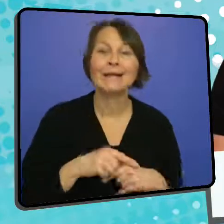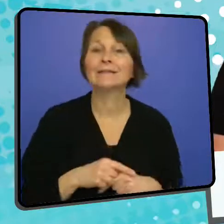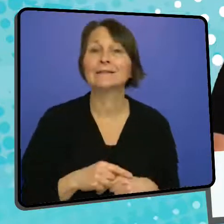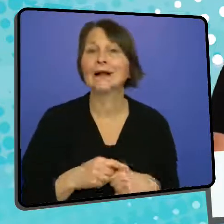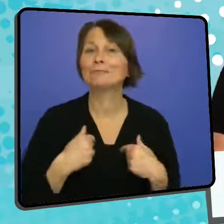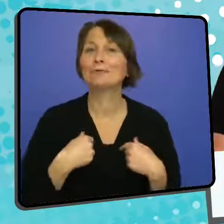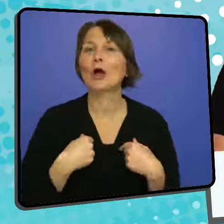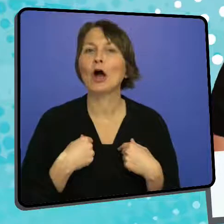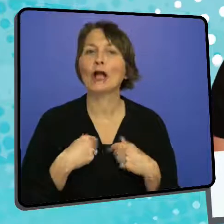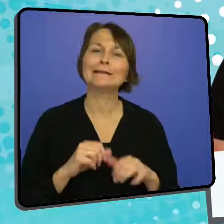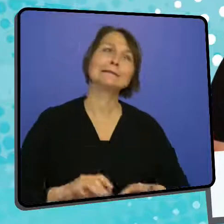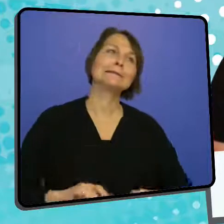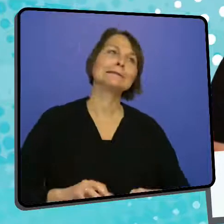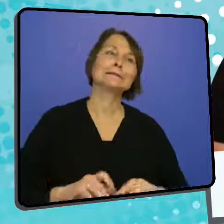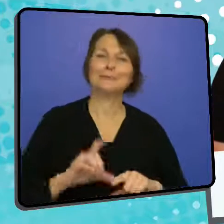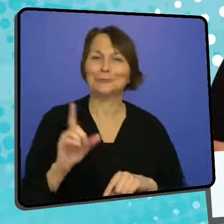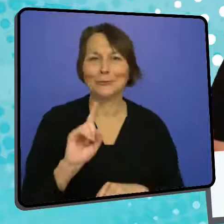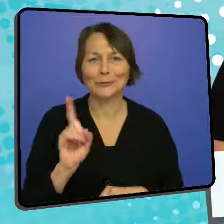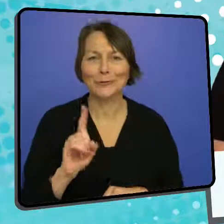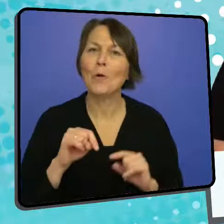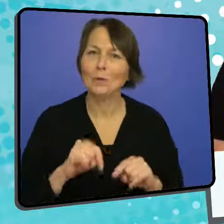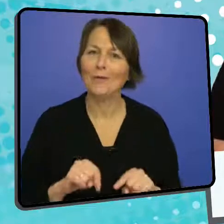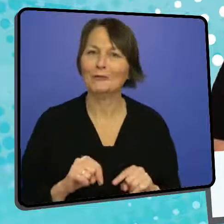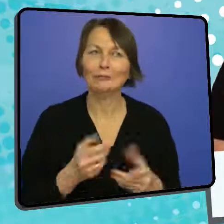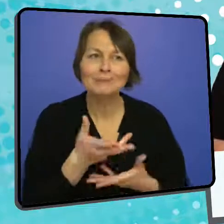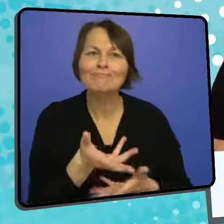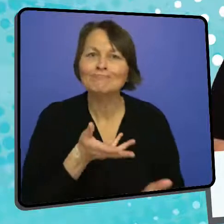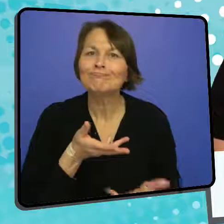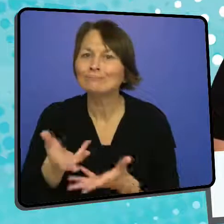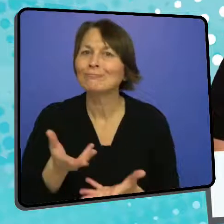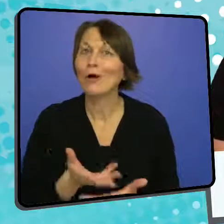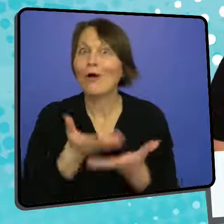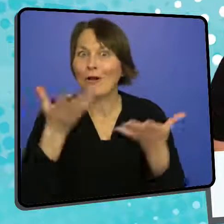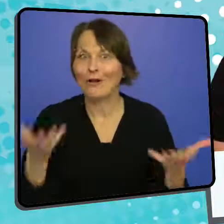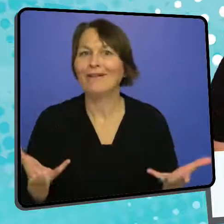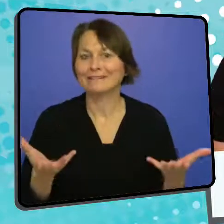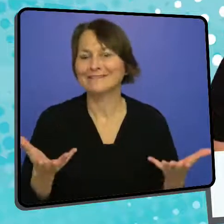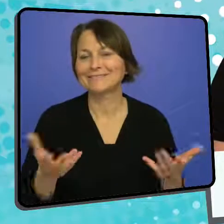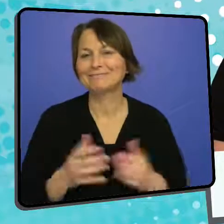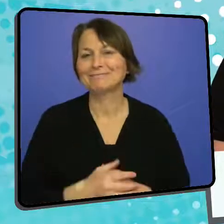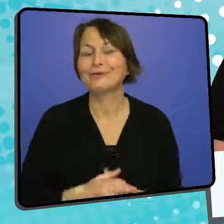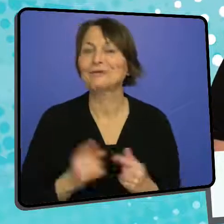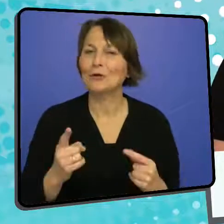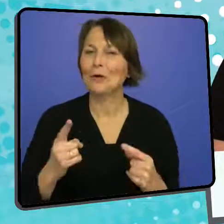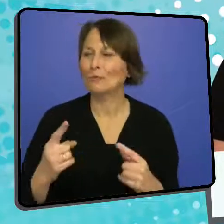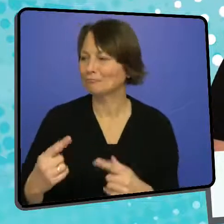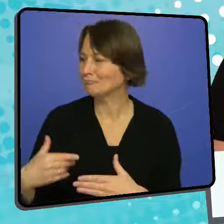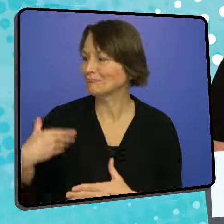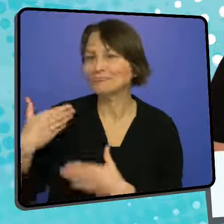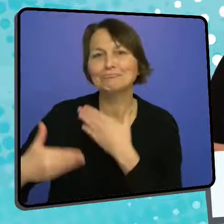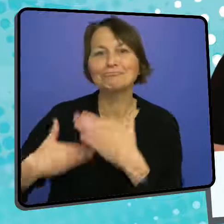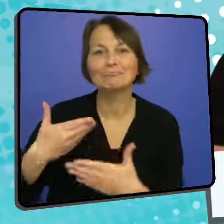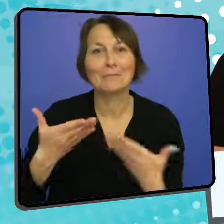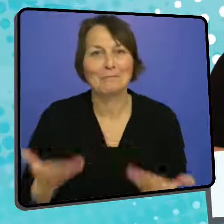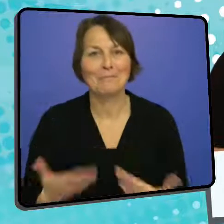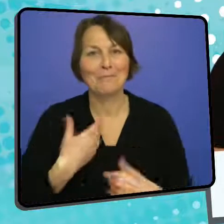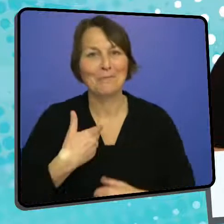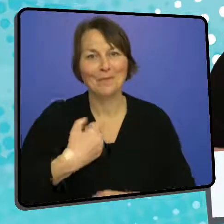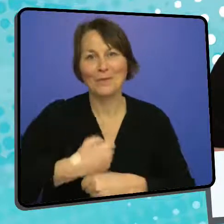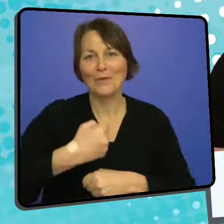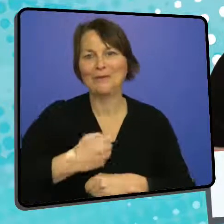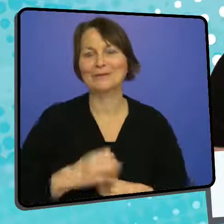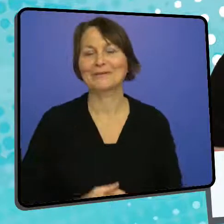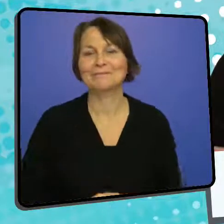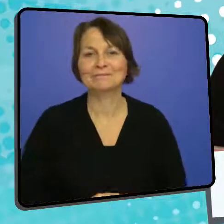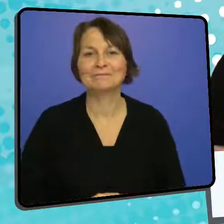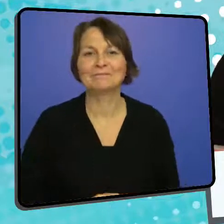cool technology. But yeah, that's how the whole journey has evolved. Yeah, and I guess it's